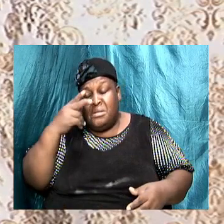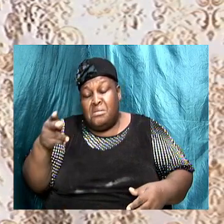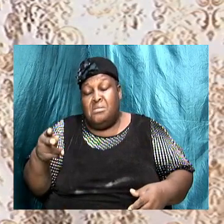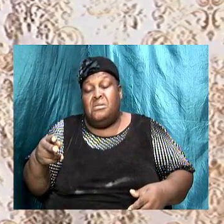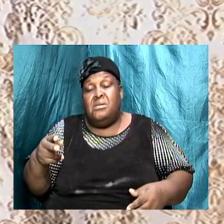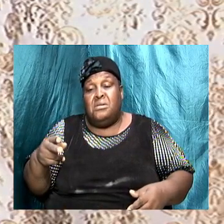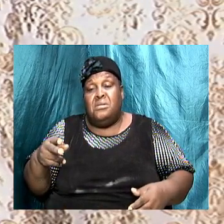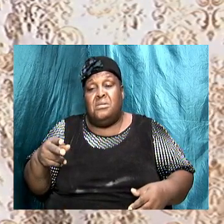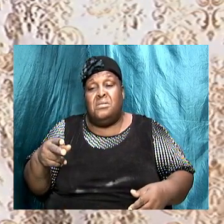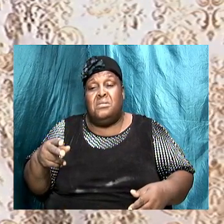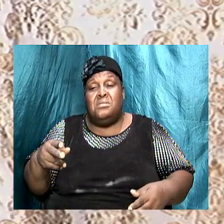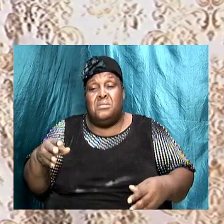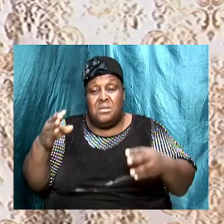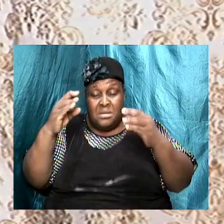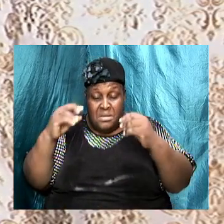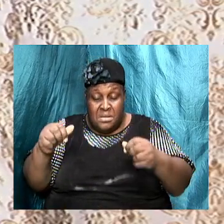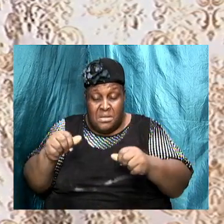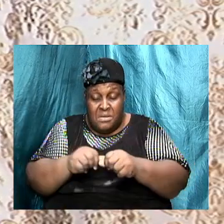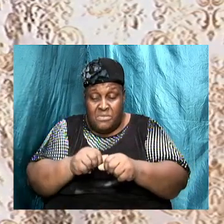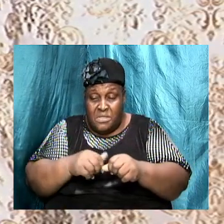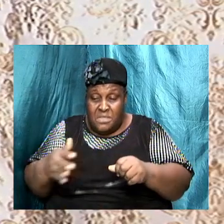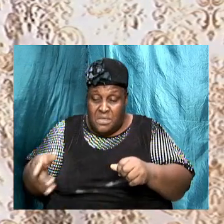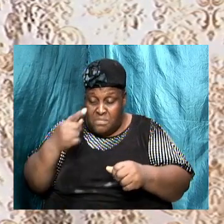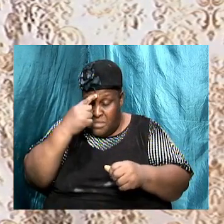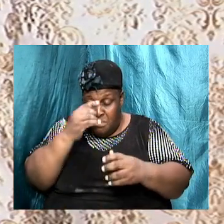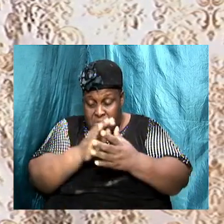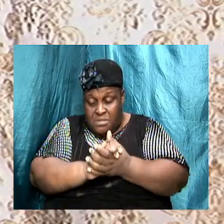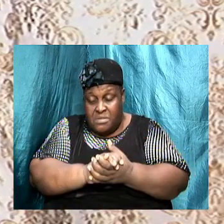look at everything as it pertains to